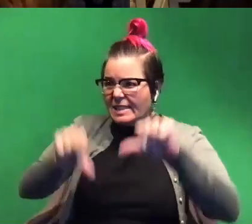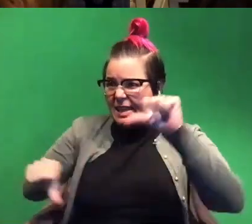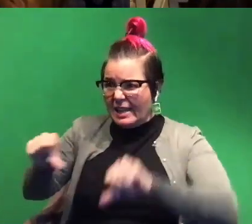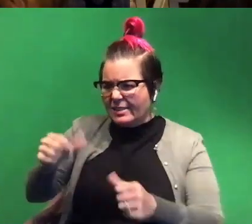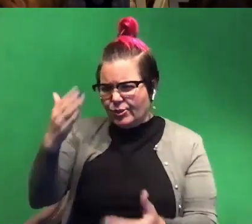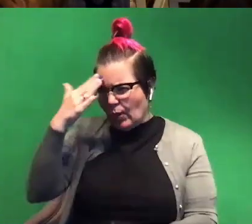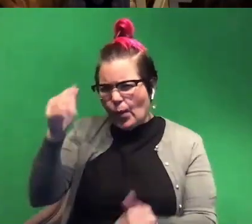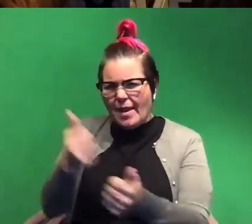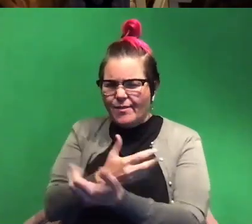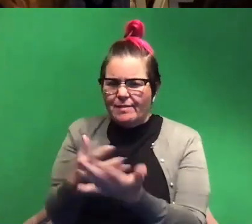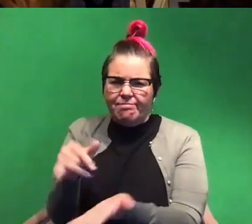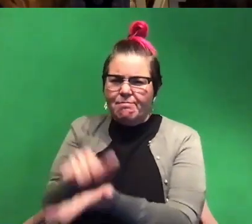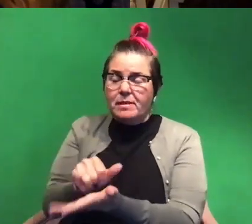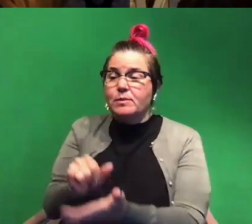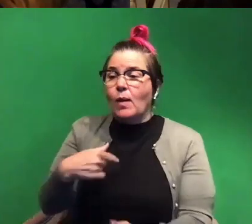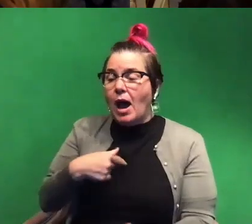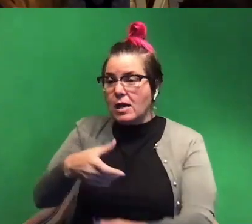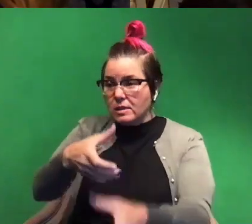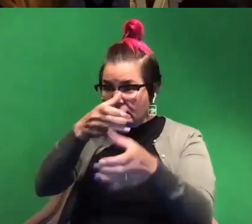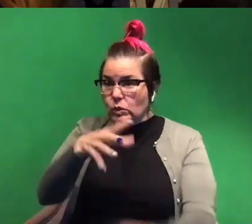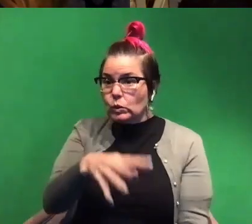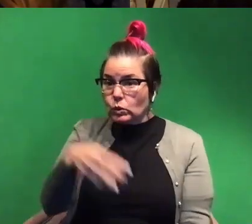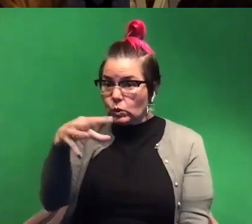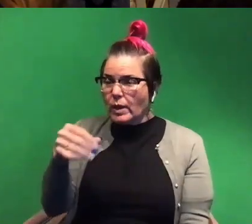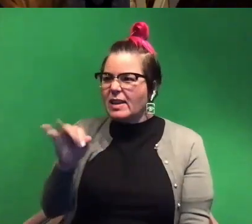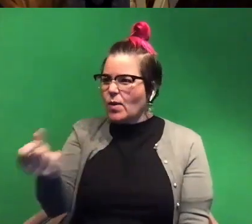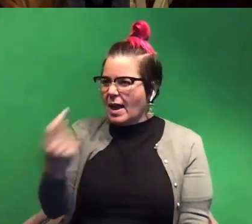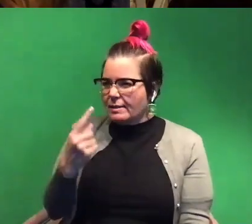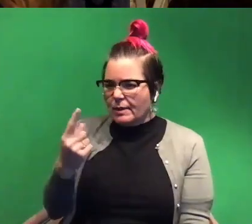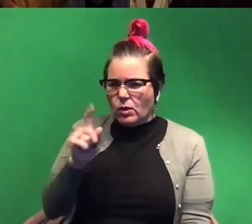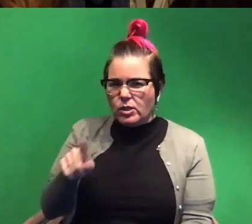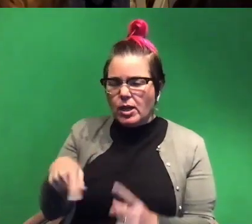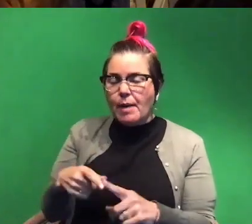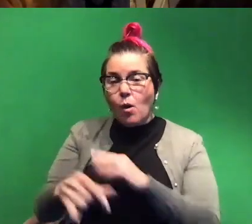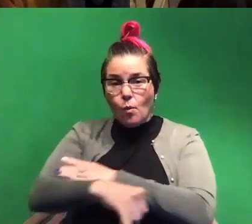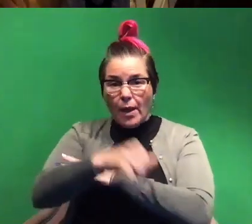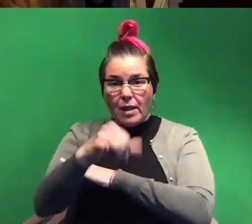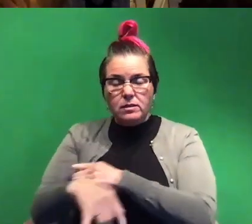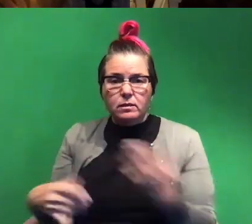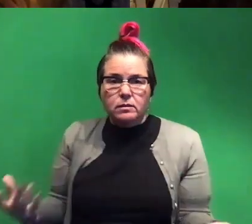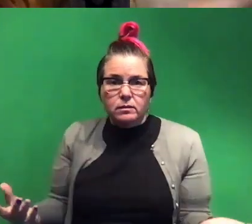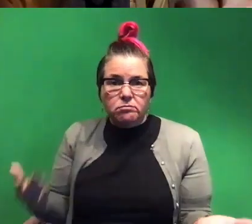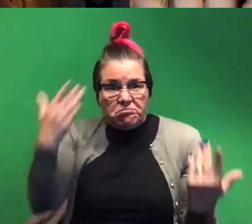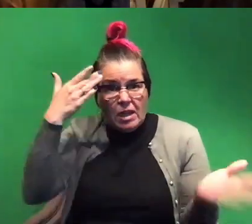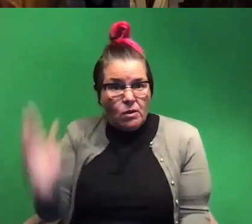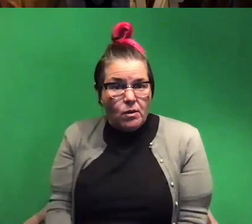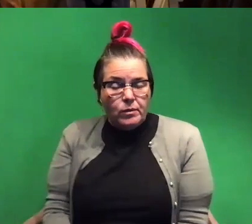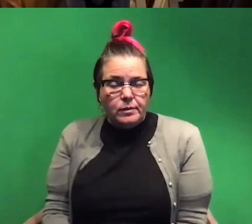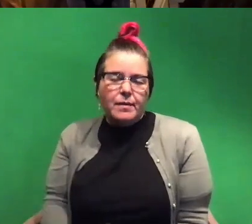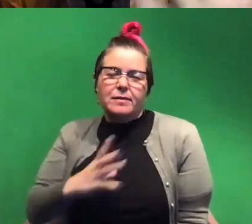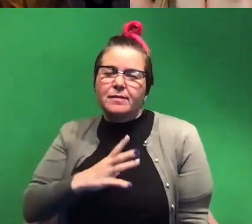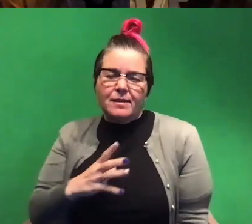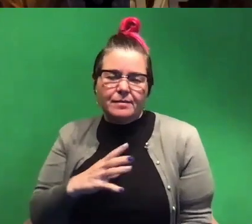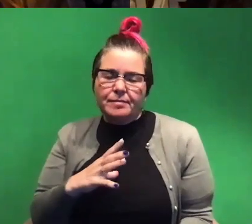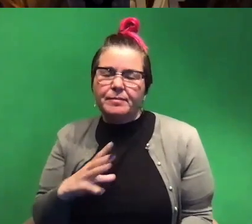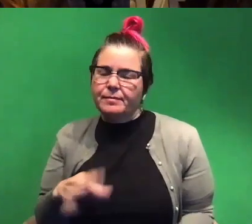And even if I know a lot about squid, if you ask me a question about whales, I'm not going to know. And that's okay. That's like a